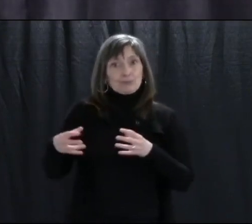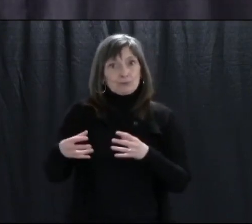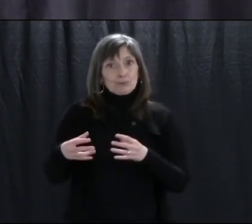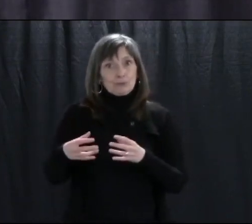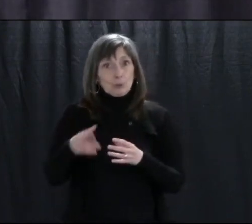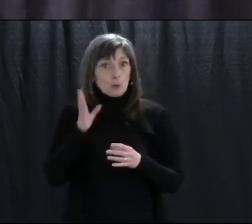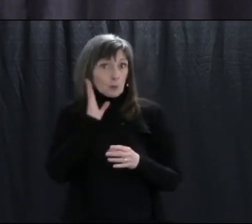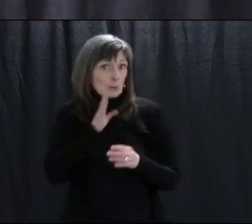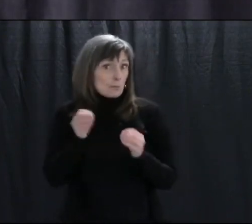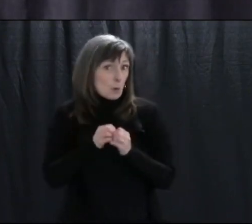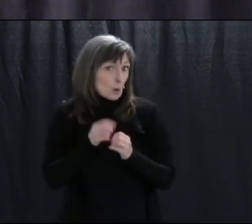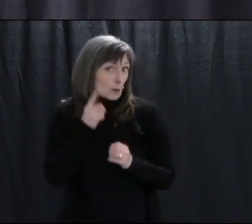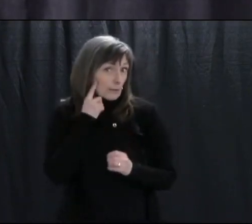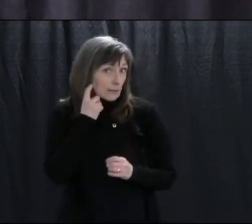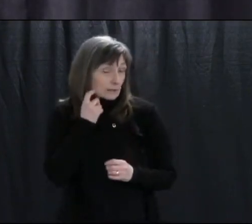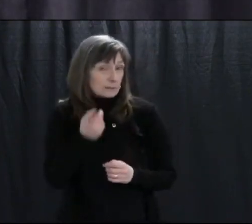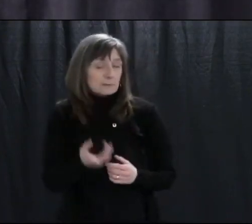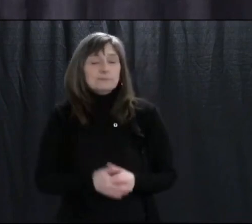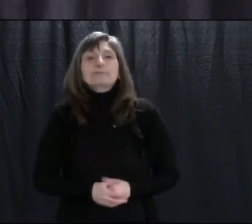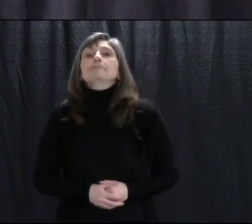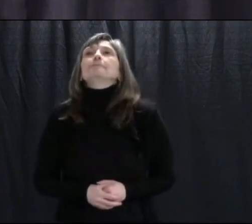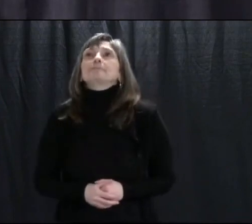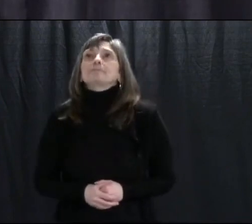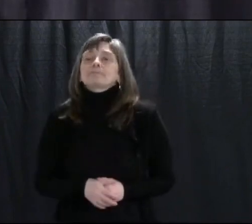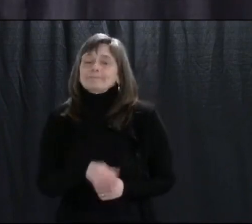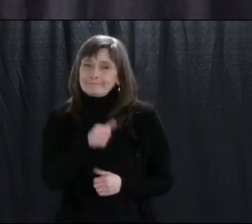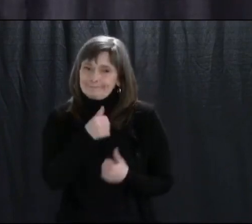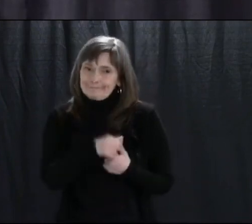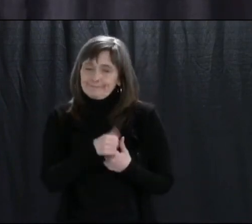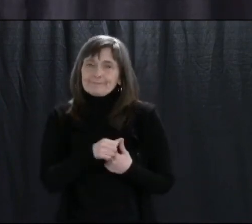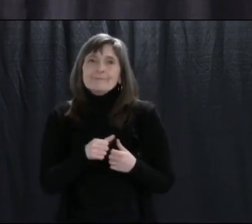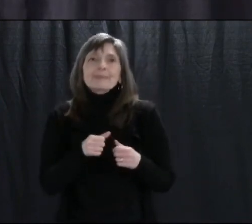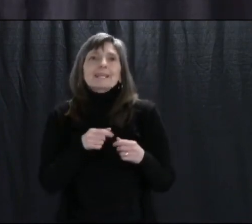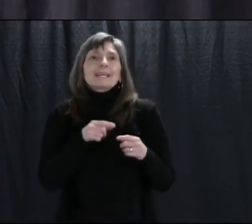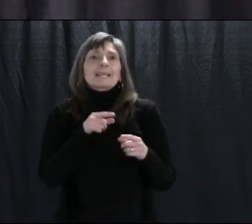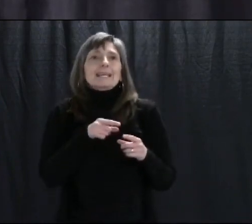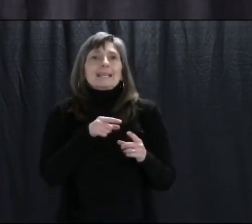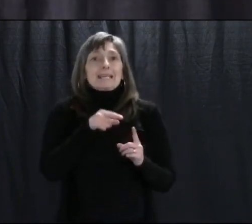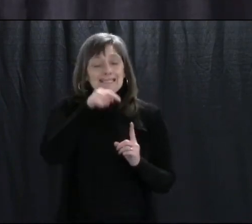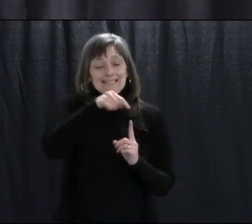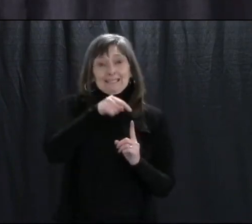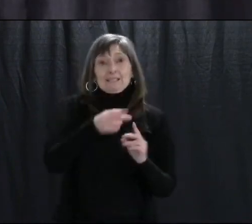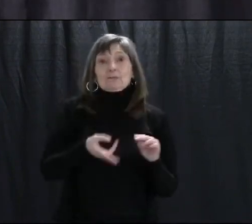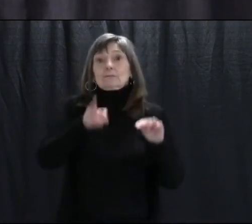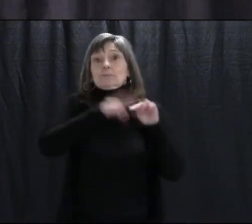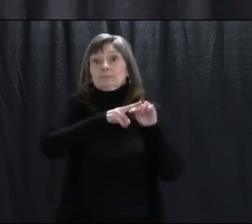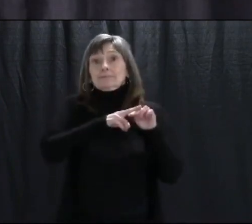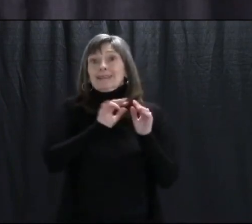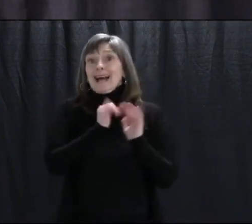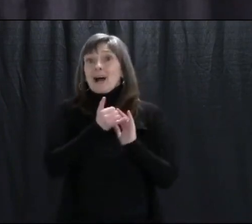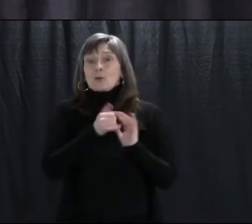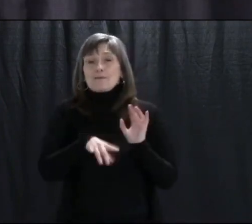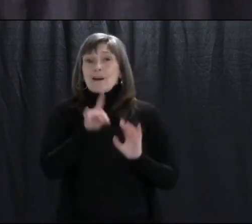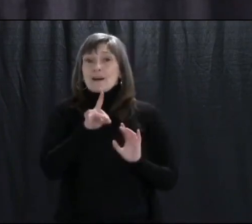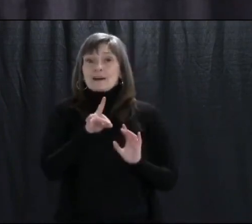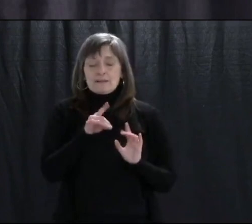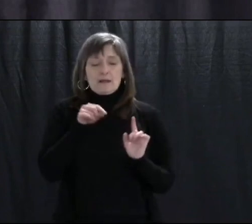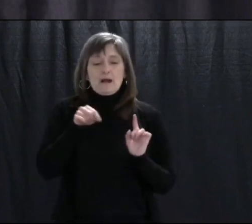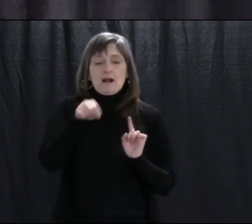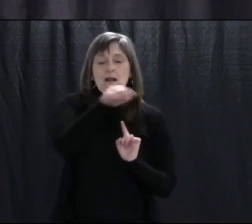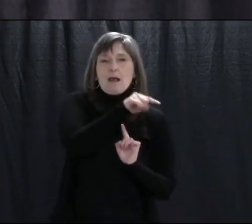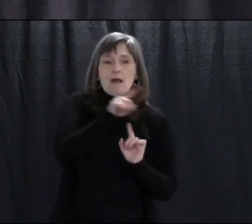days? Yes, so what we have to remember about these cases is that we found them through contact tracing. So this is what we're supposed to do. This is what public